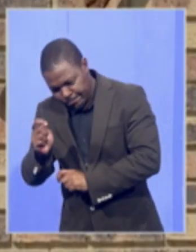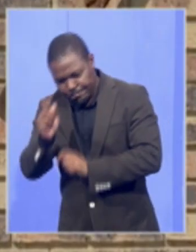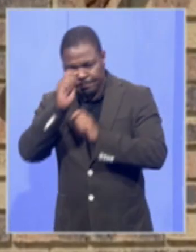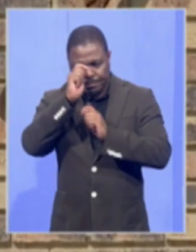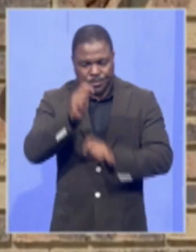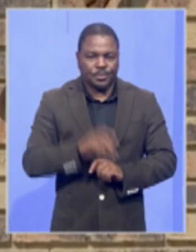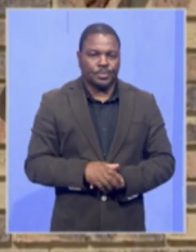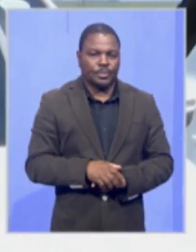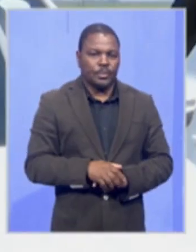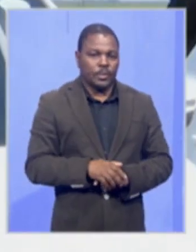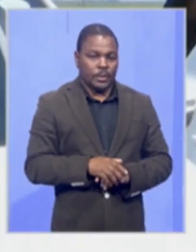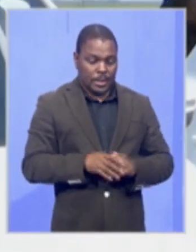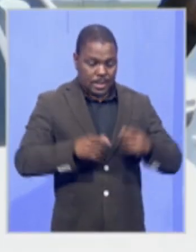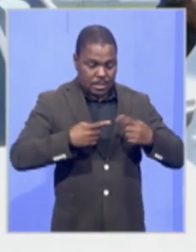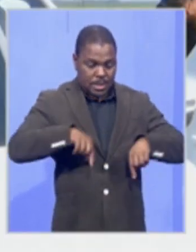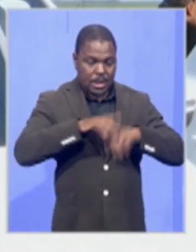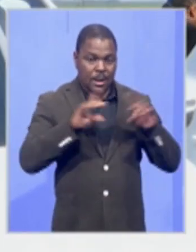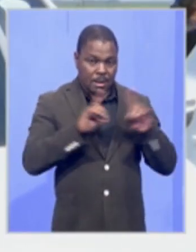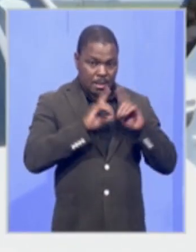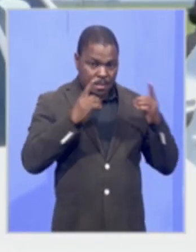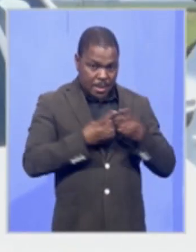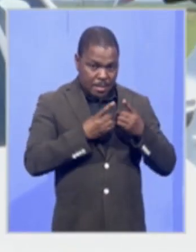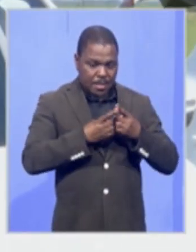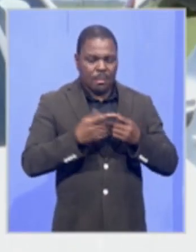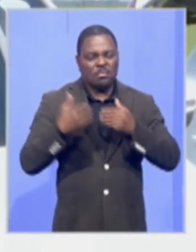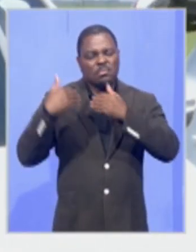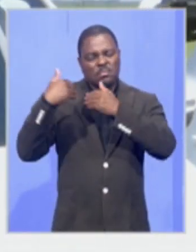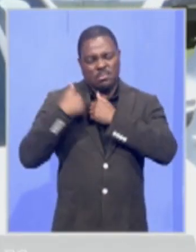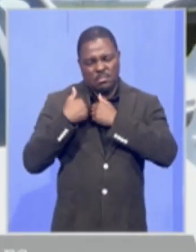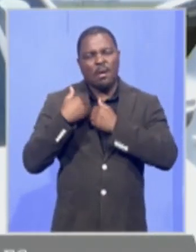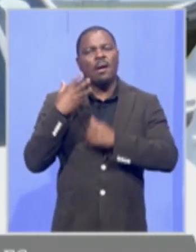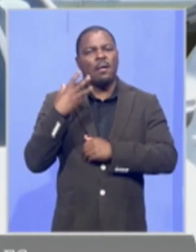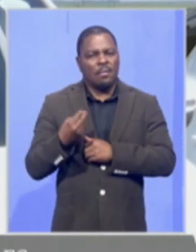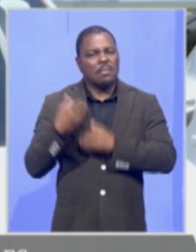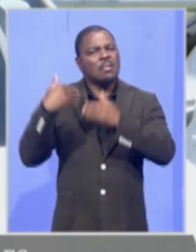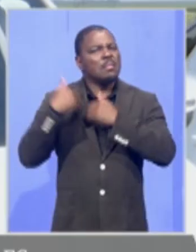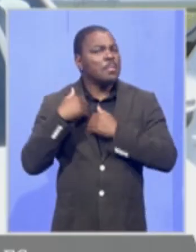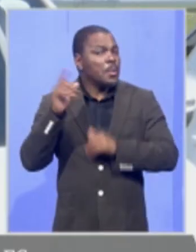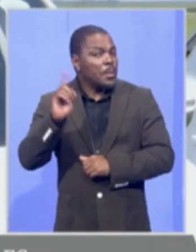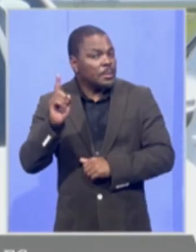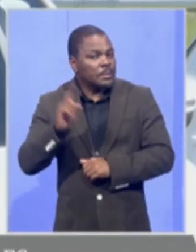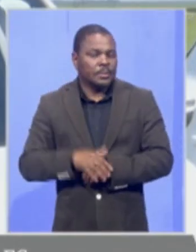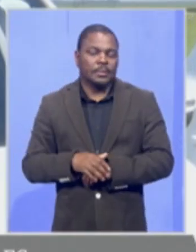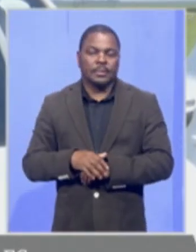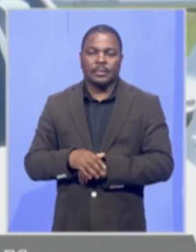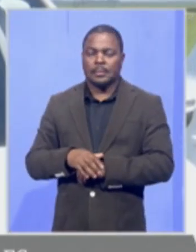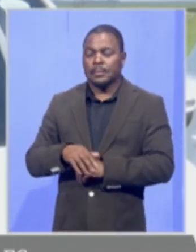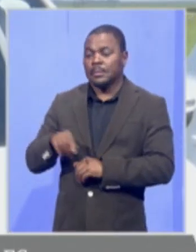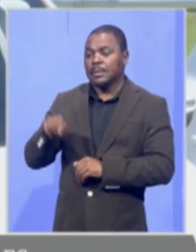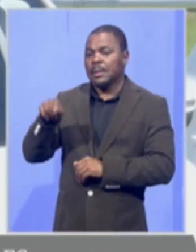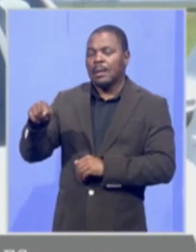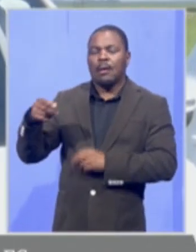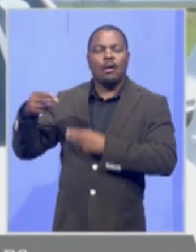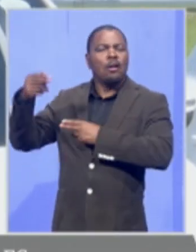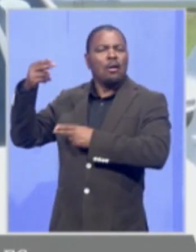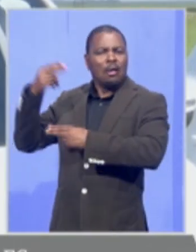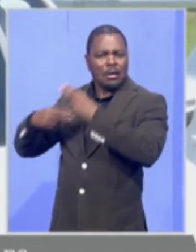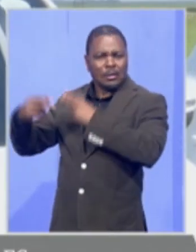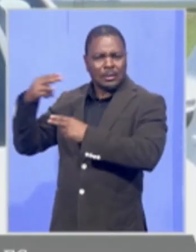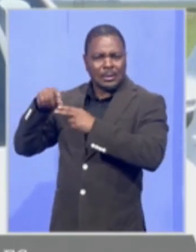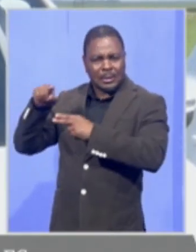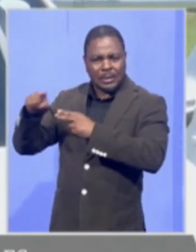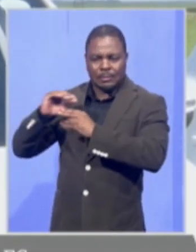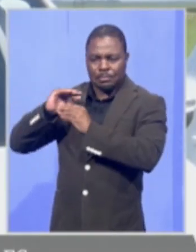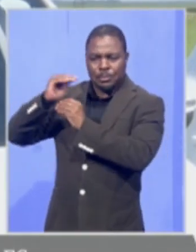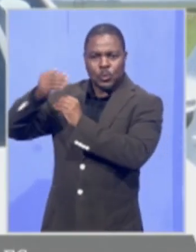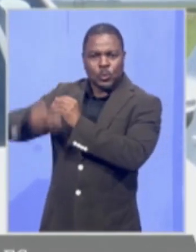re le lefapha re na le boikarabelo ba hore re tshwantse re ne re boloke heritage hore